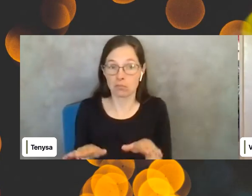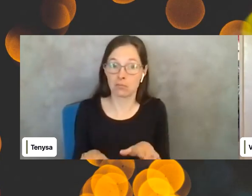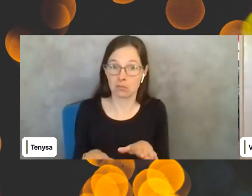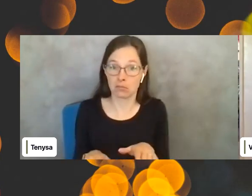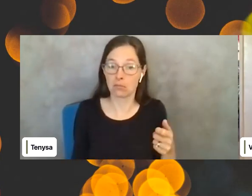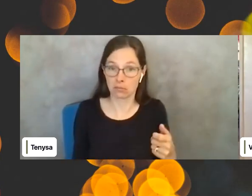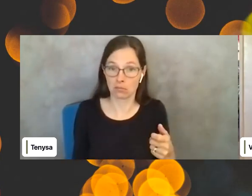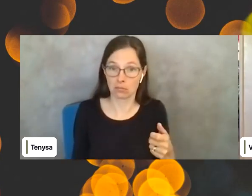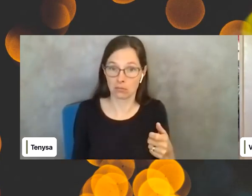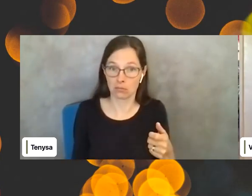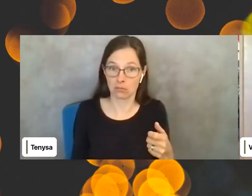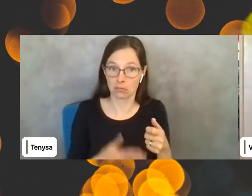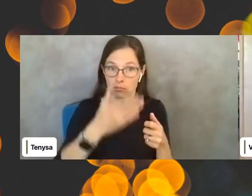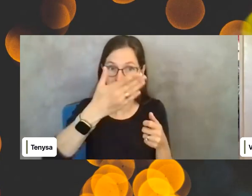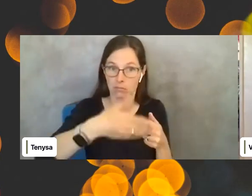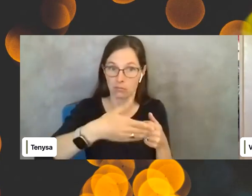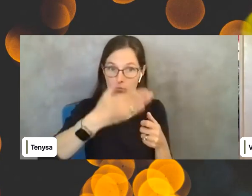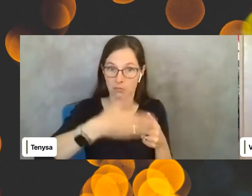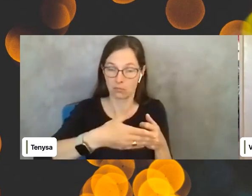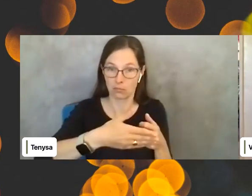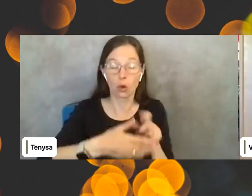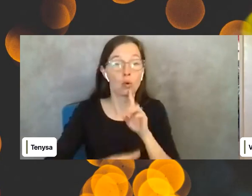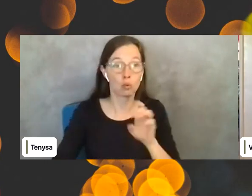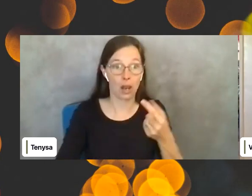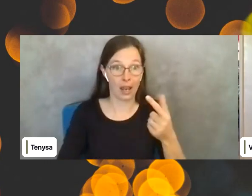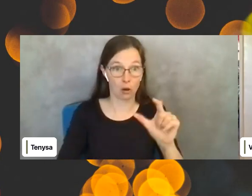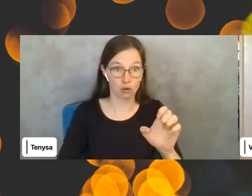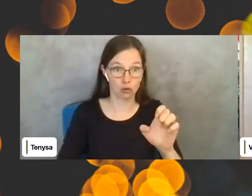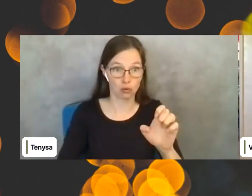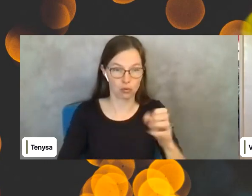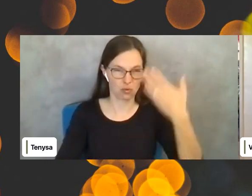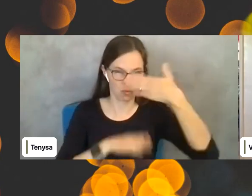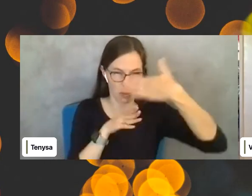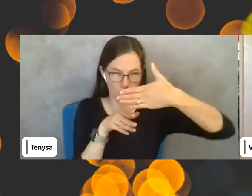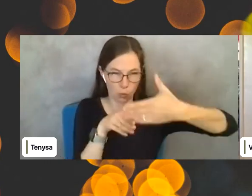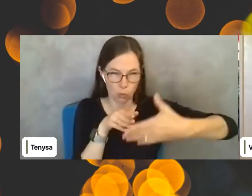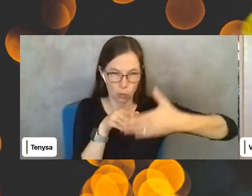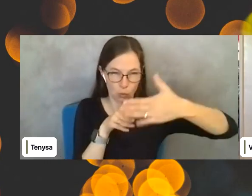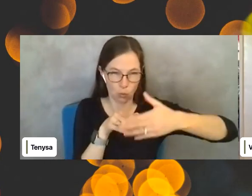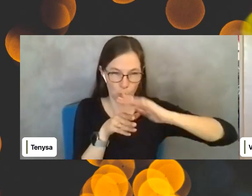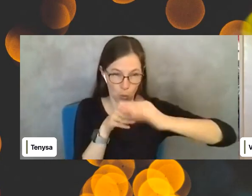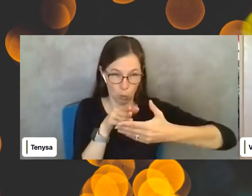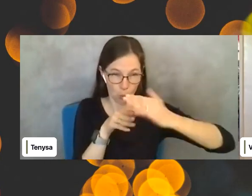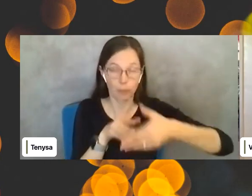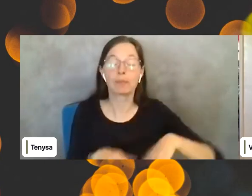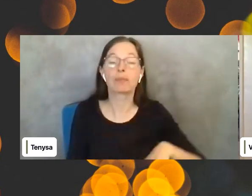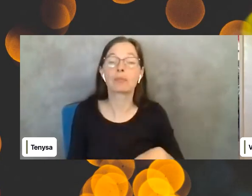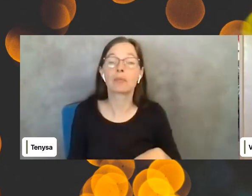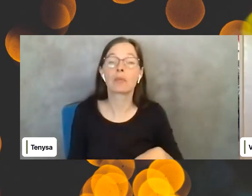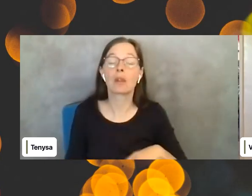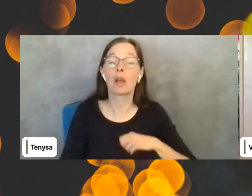guard area facing forward. Your true edge facing forward. Parry number 3 covers your